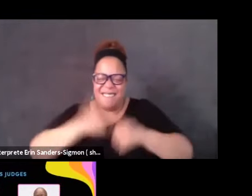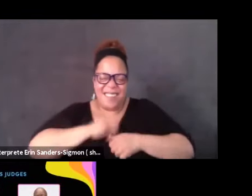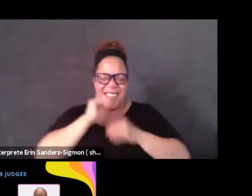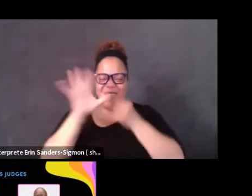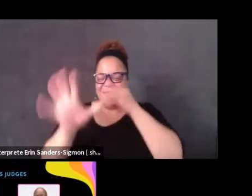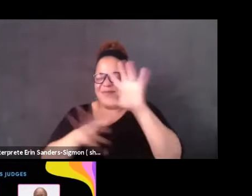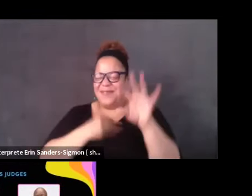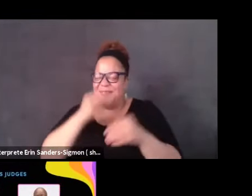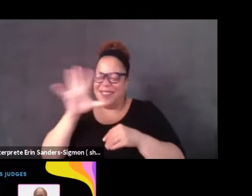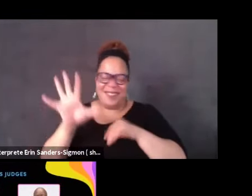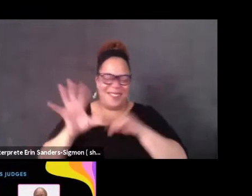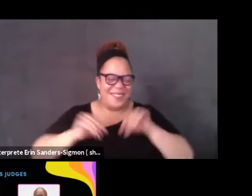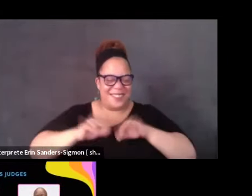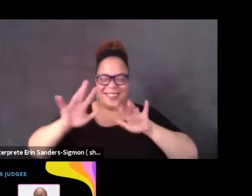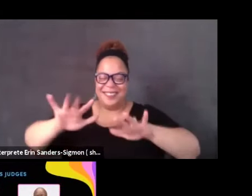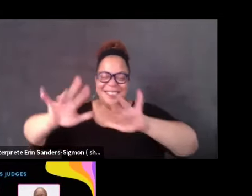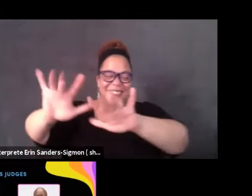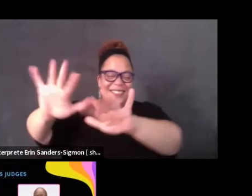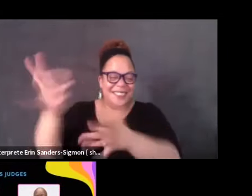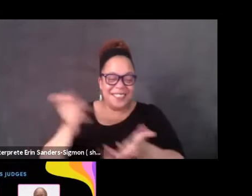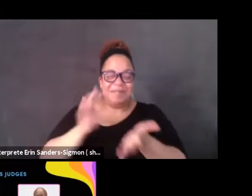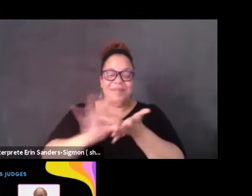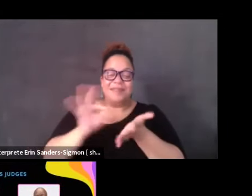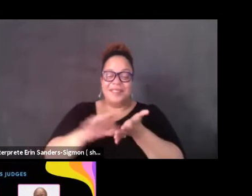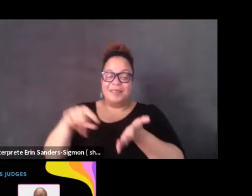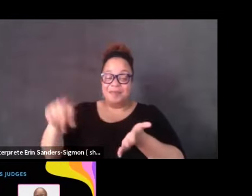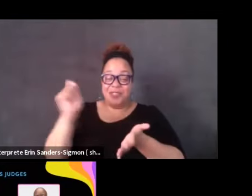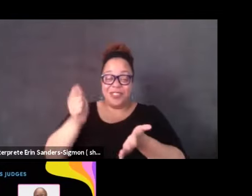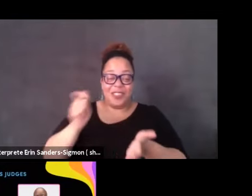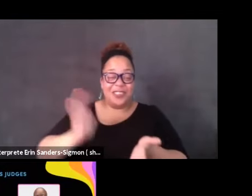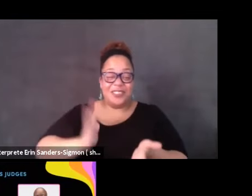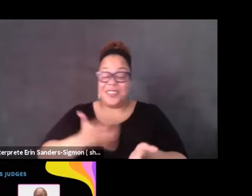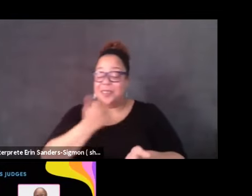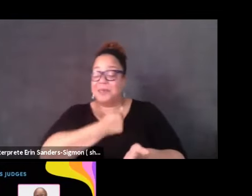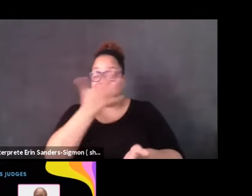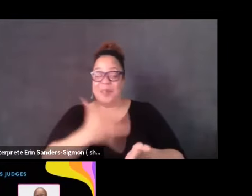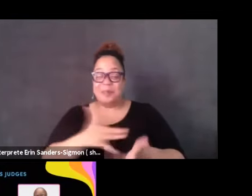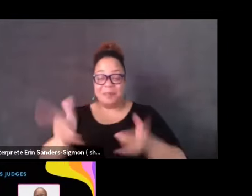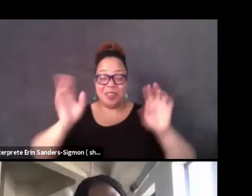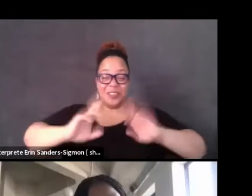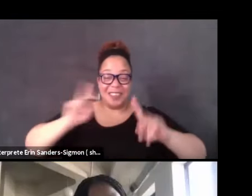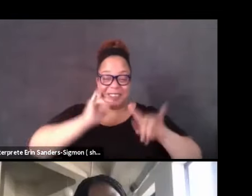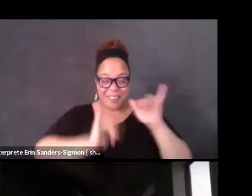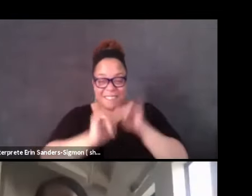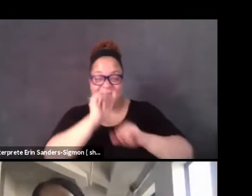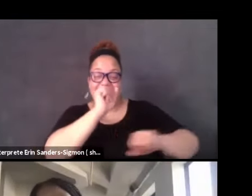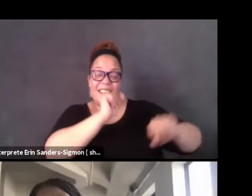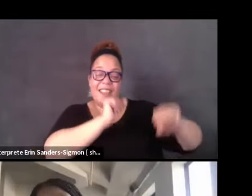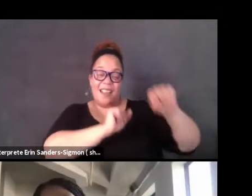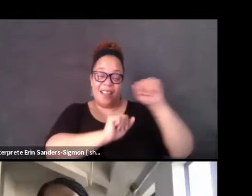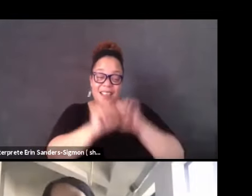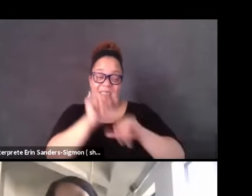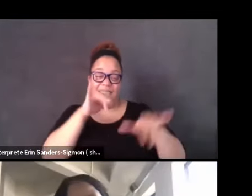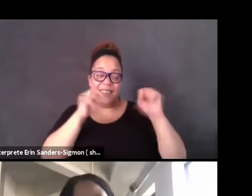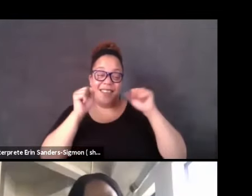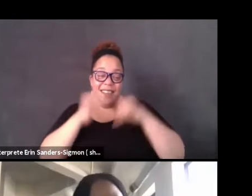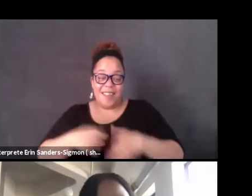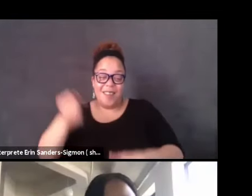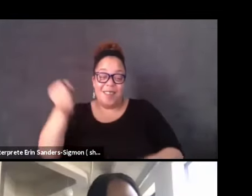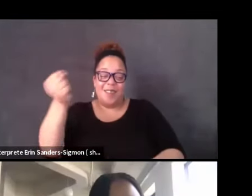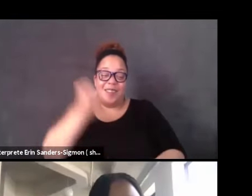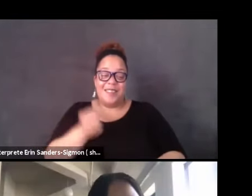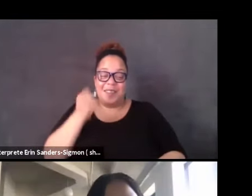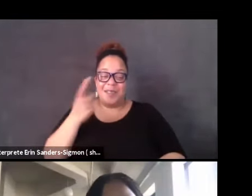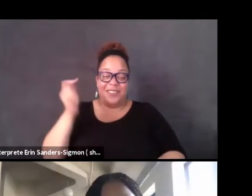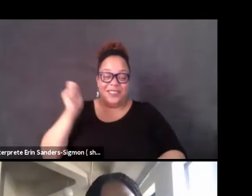But I do have a treat. Right now, we'll be bringing one of them judges on back as a feature. The